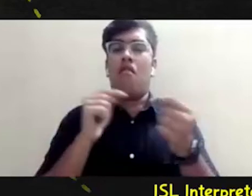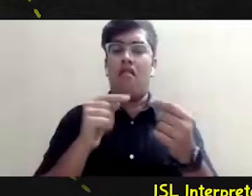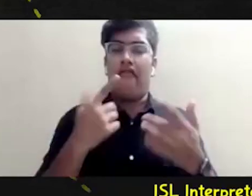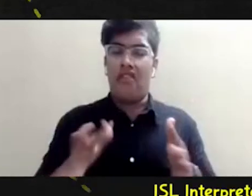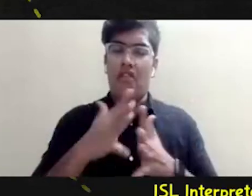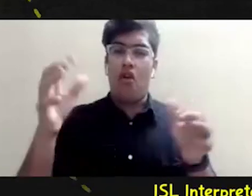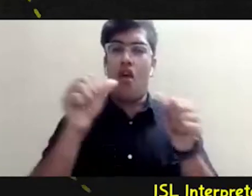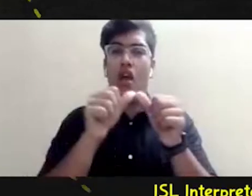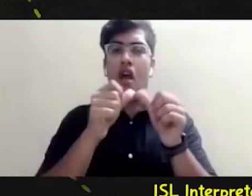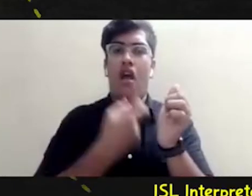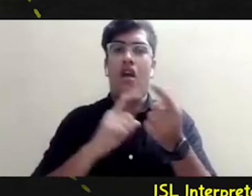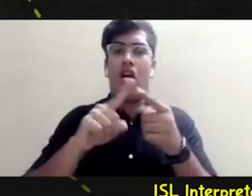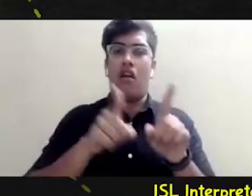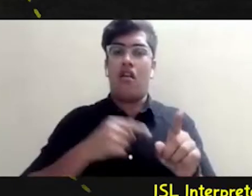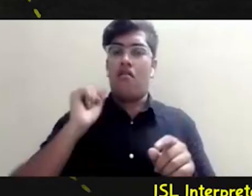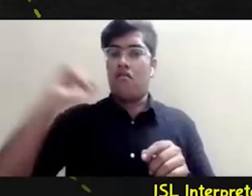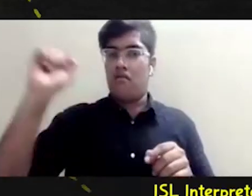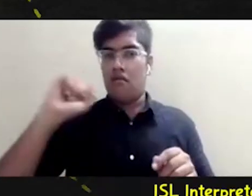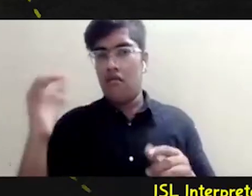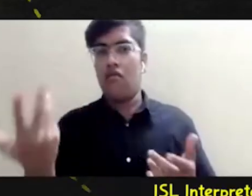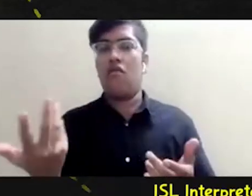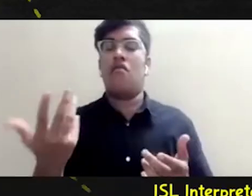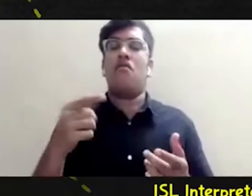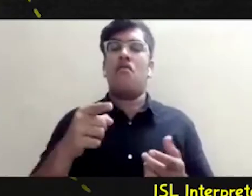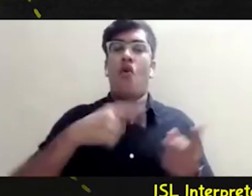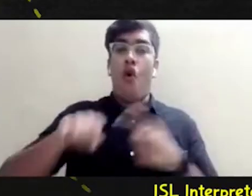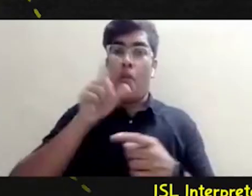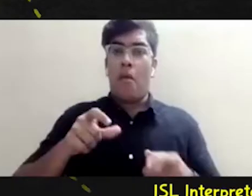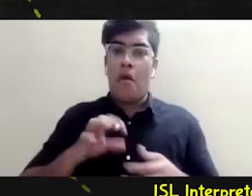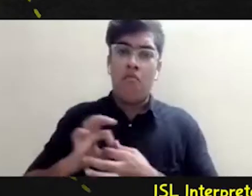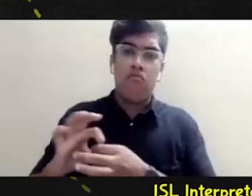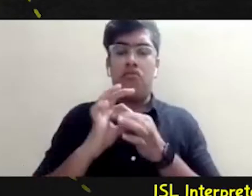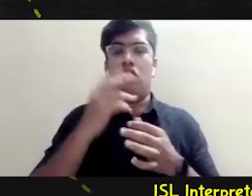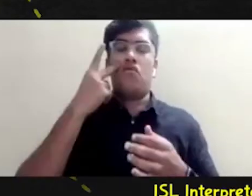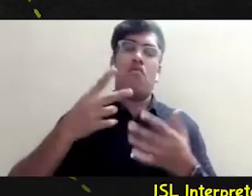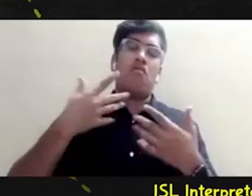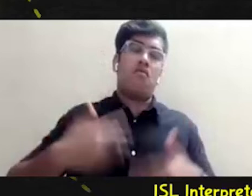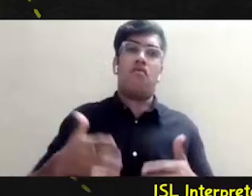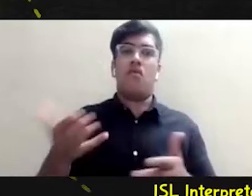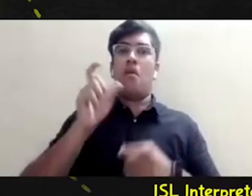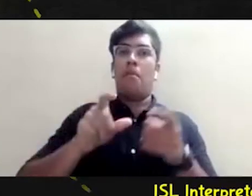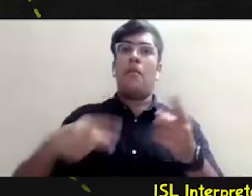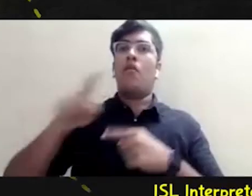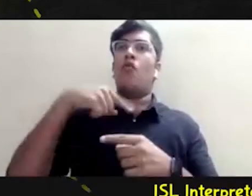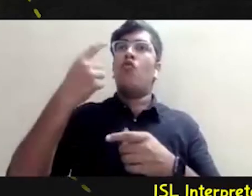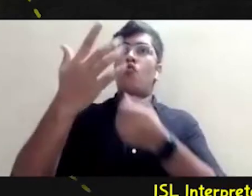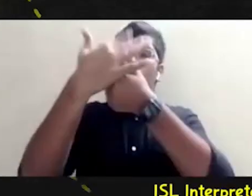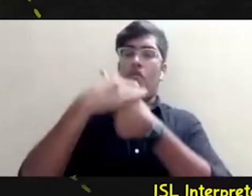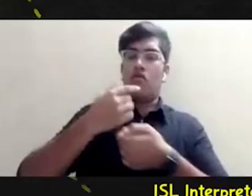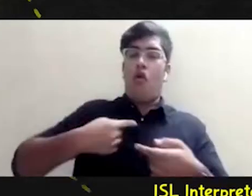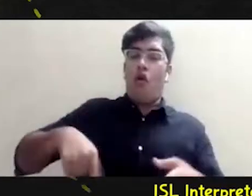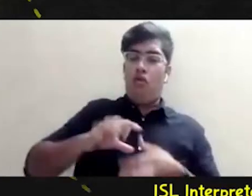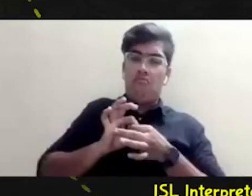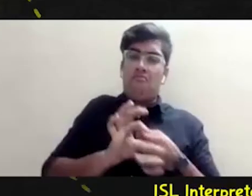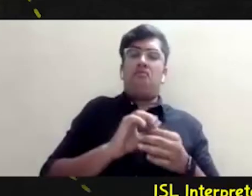It really not met each other that much before, but there was this united under oppressors agenda that was happening that